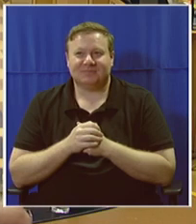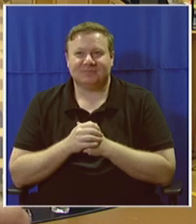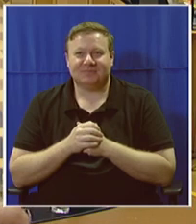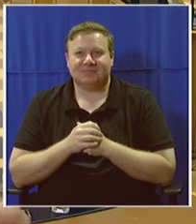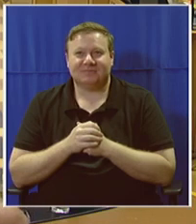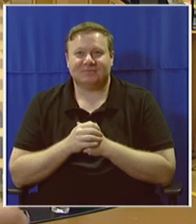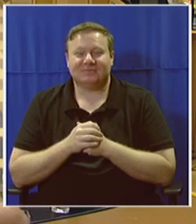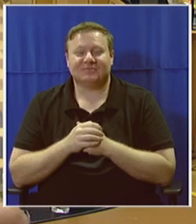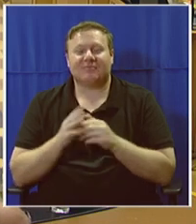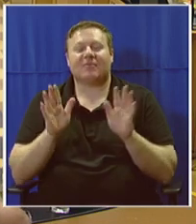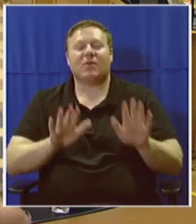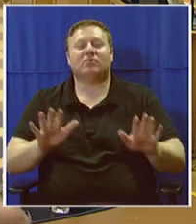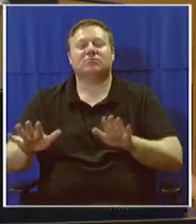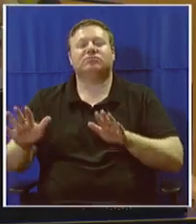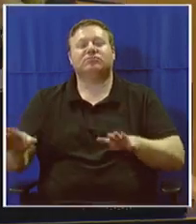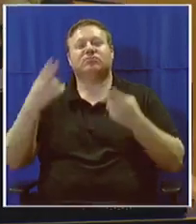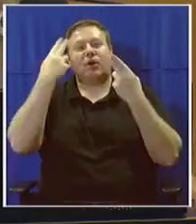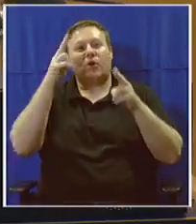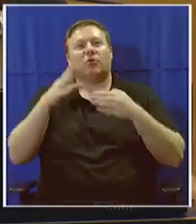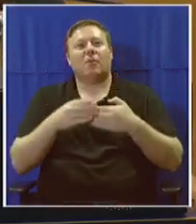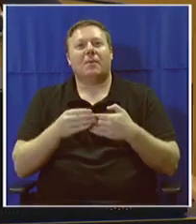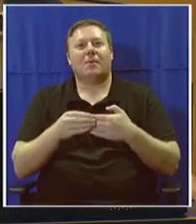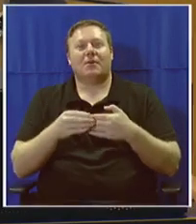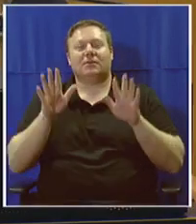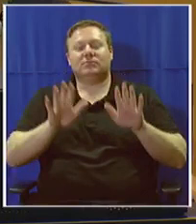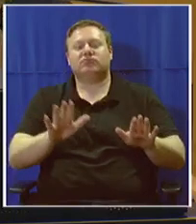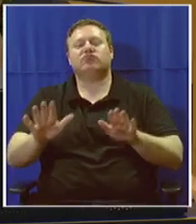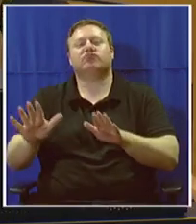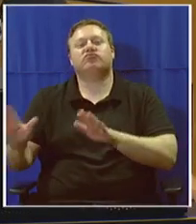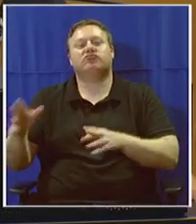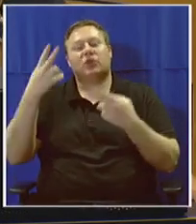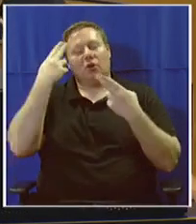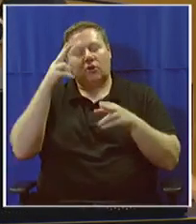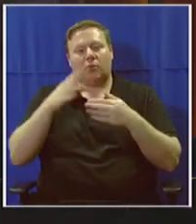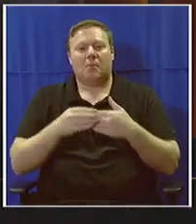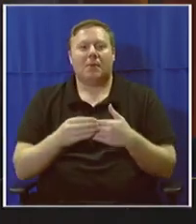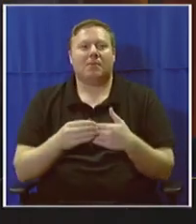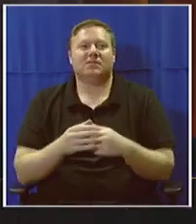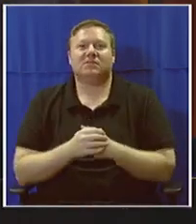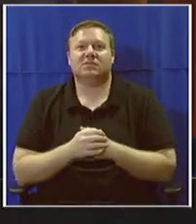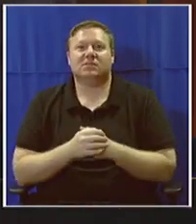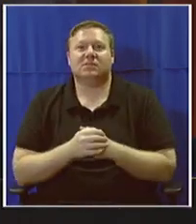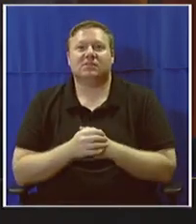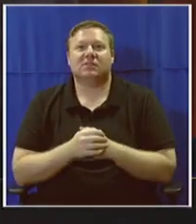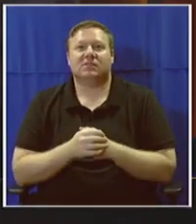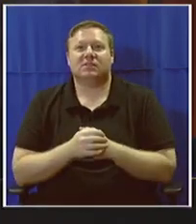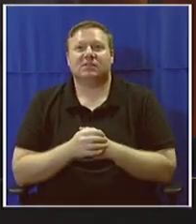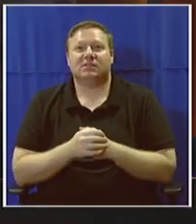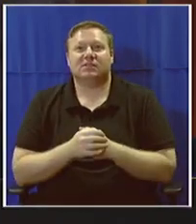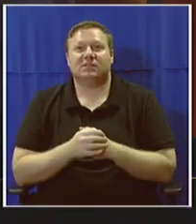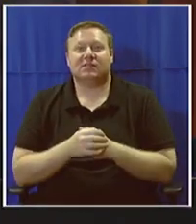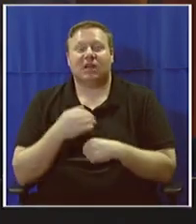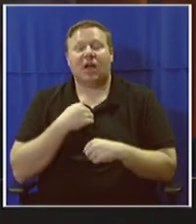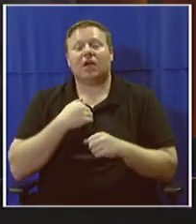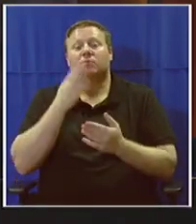Order, honourable members. Order, honourable members. I am sure we are